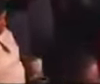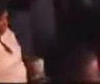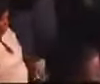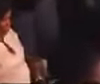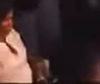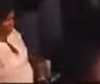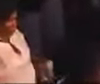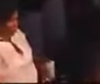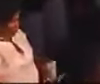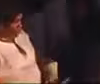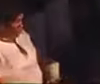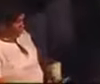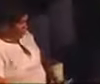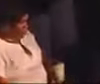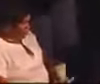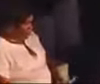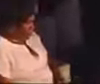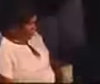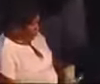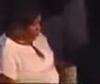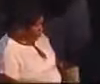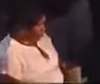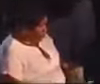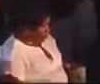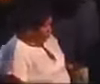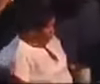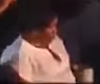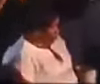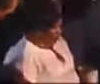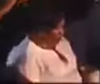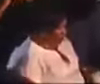koprendegetepere susiata. All doors open.